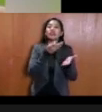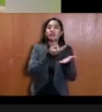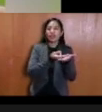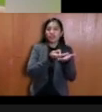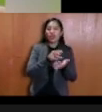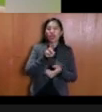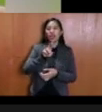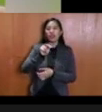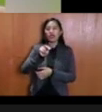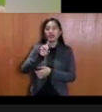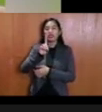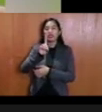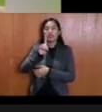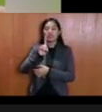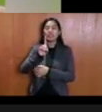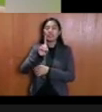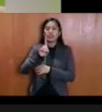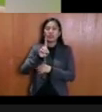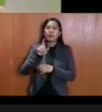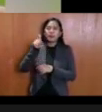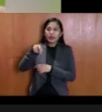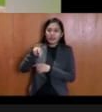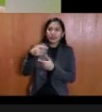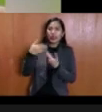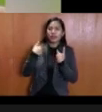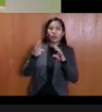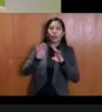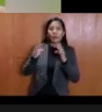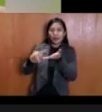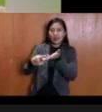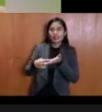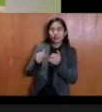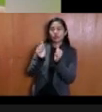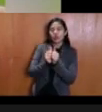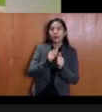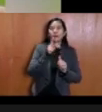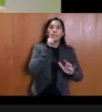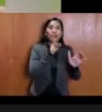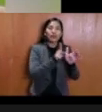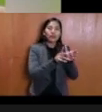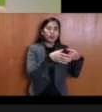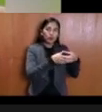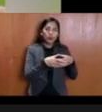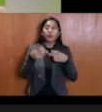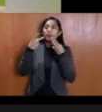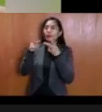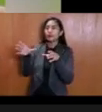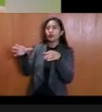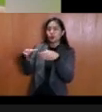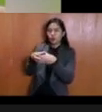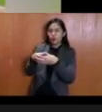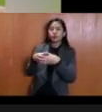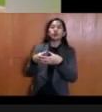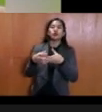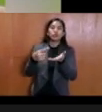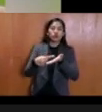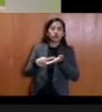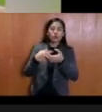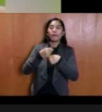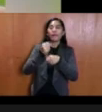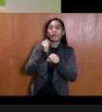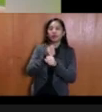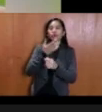that open conversation between the private and public sector to be able to create great policy